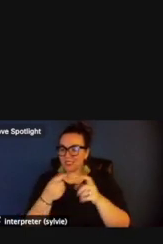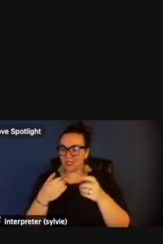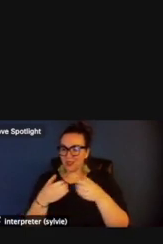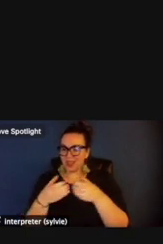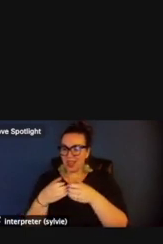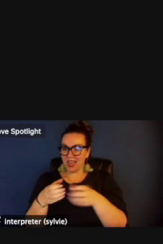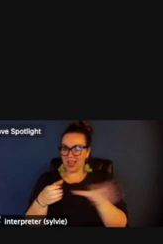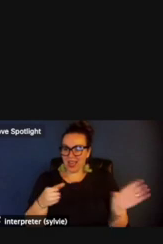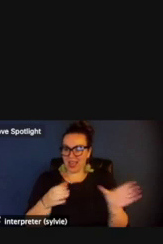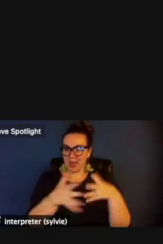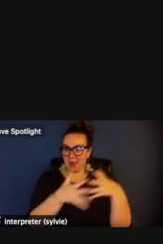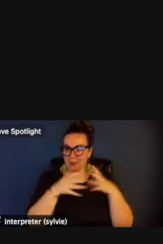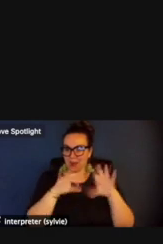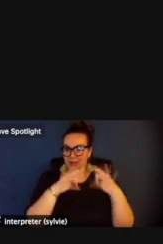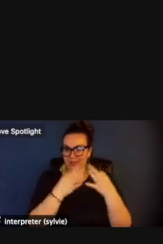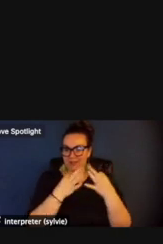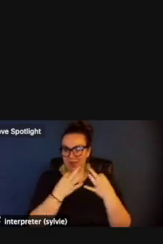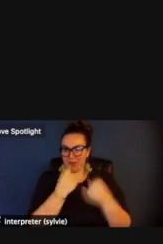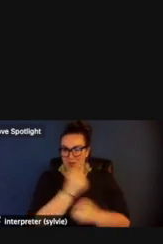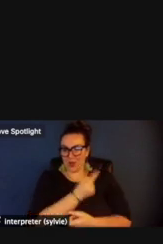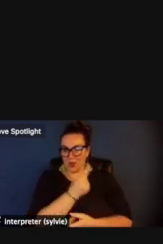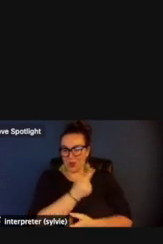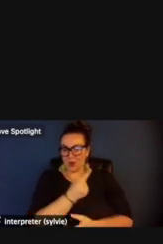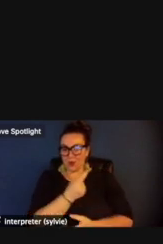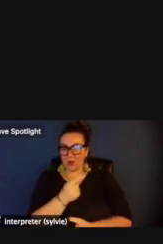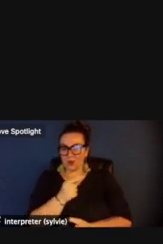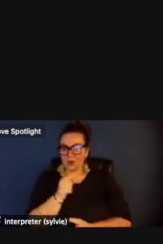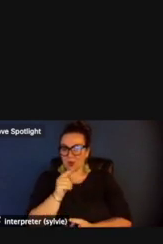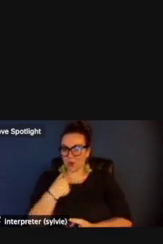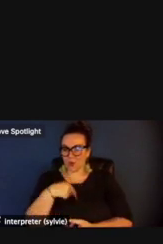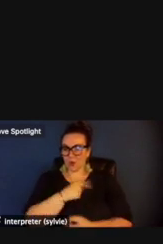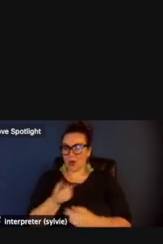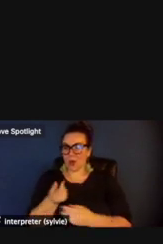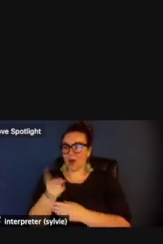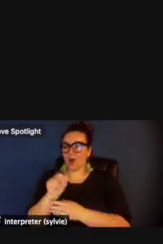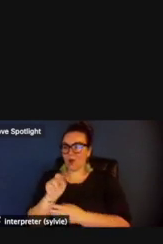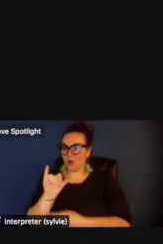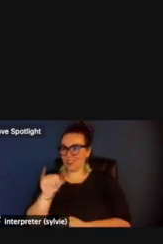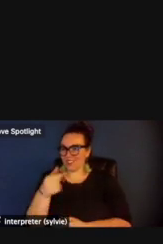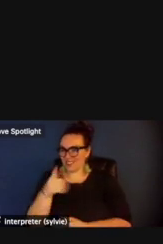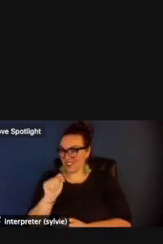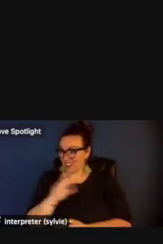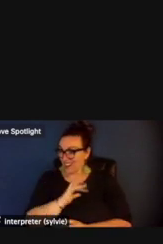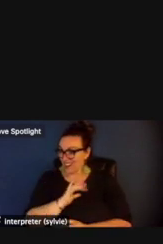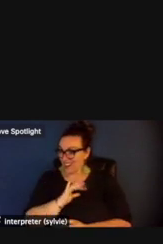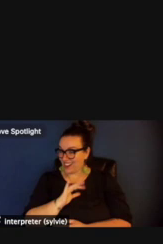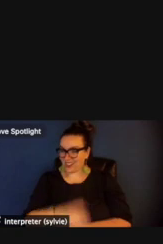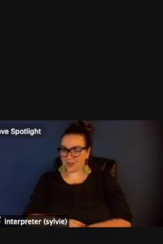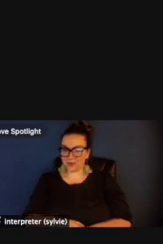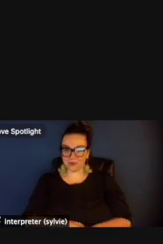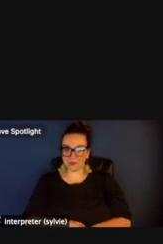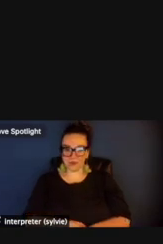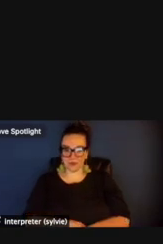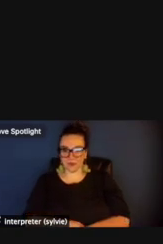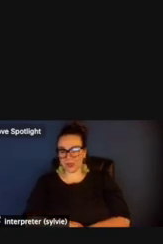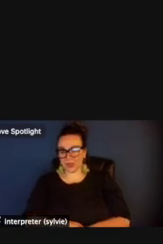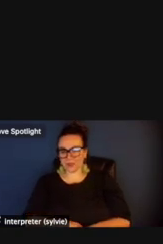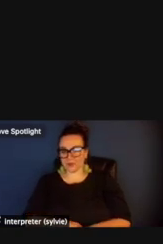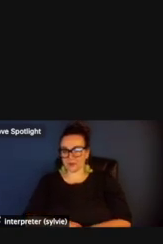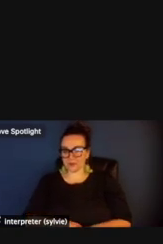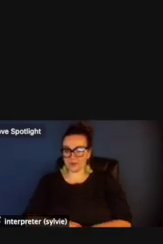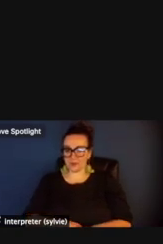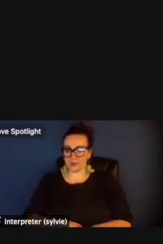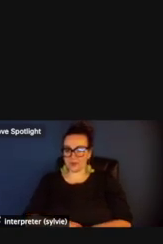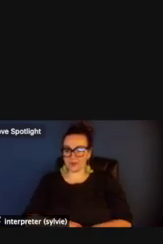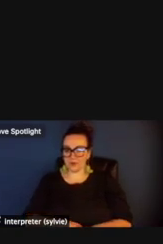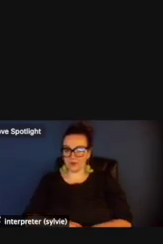boat by themselves. So wow. We were actually on our own yacht. So Greg, you can go to the next slide. So this is us.